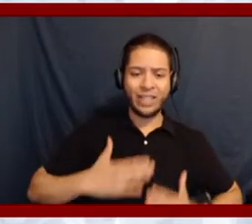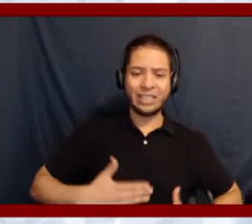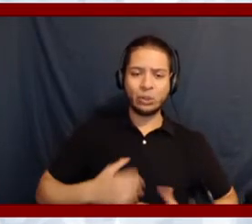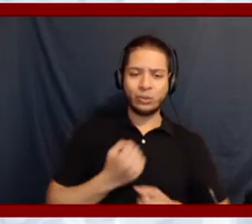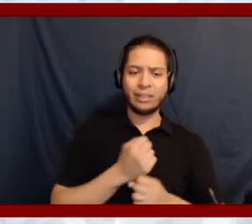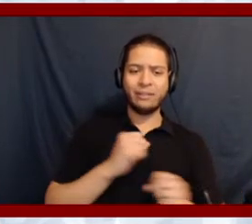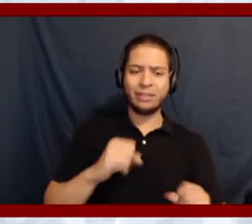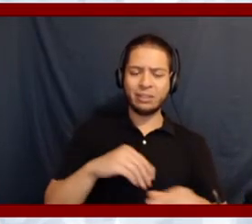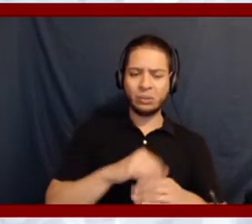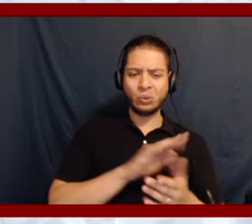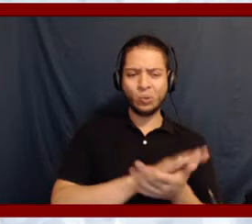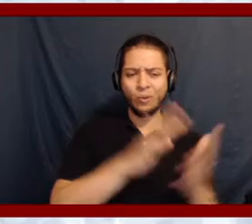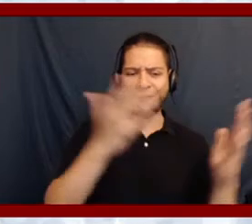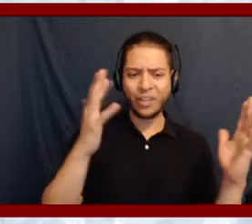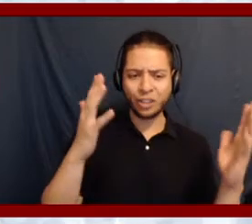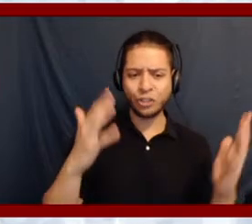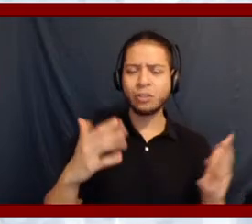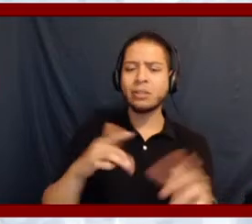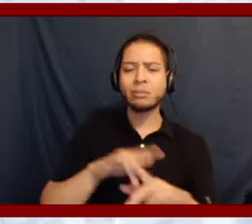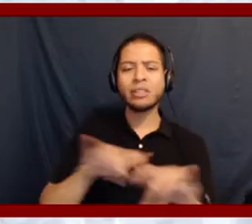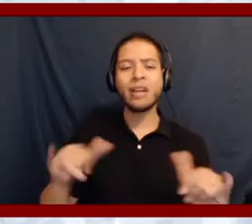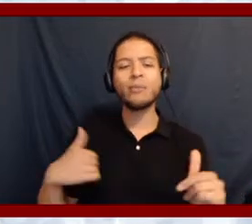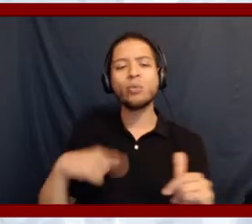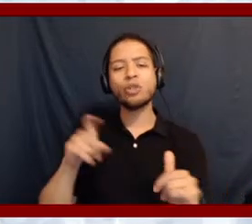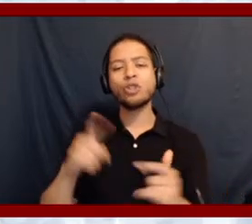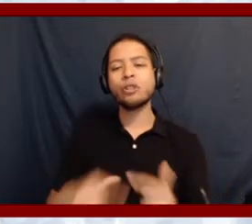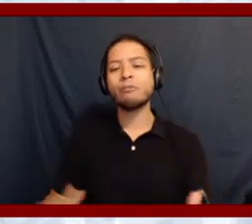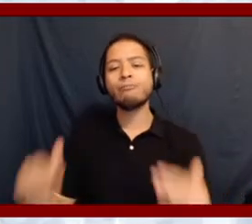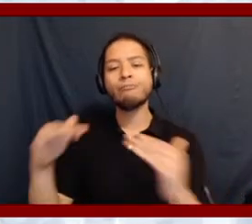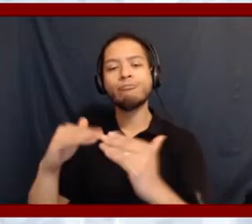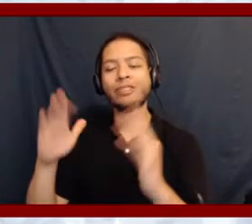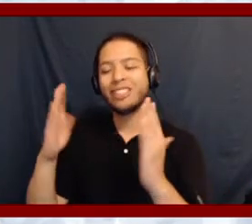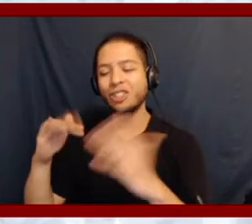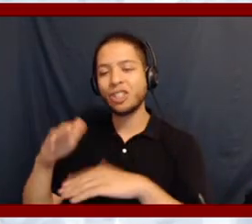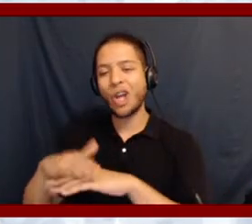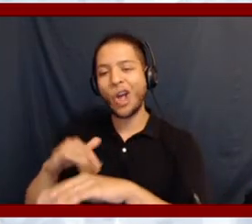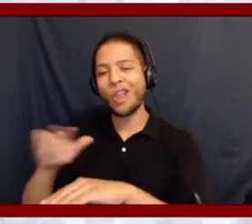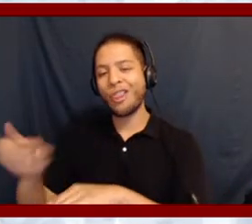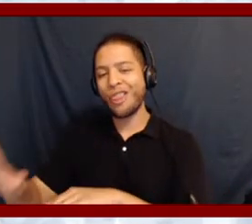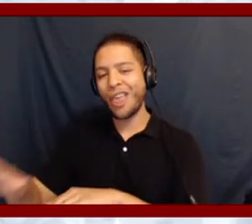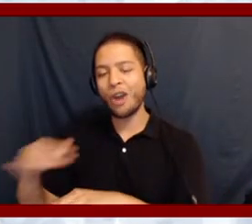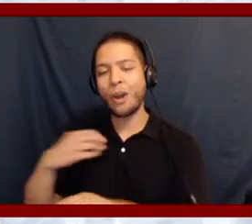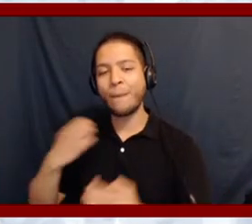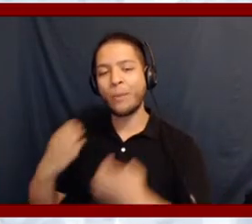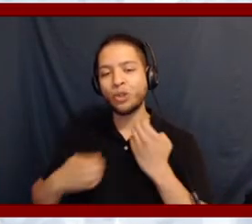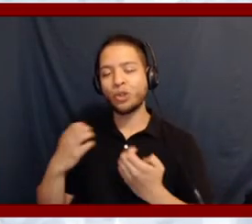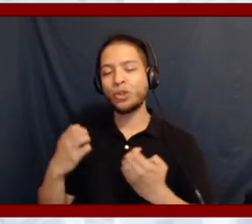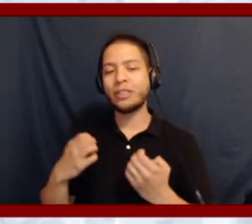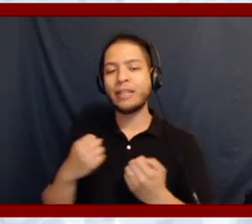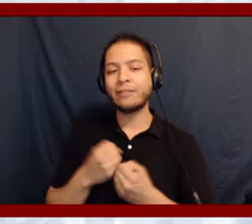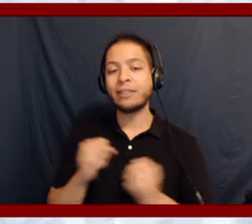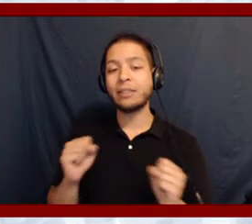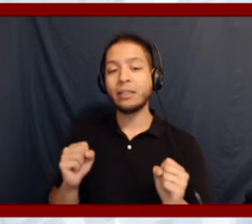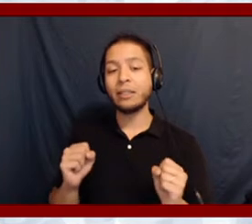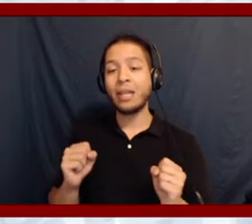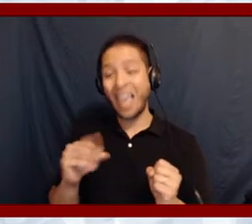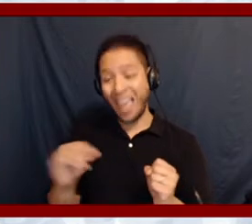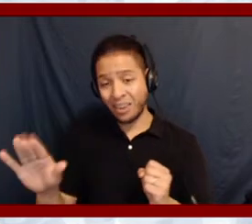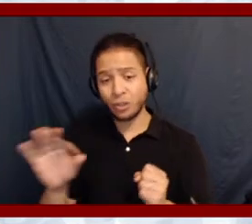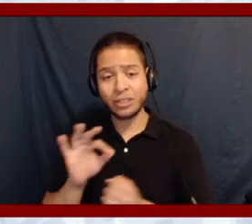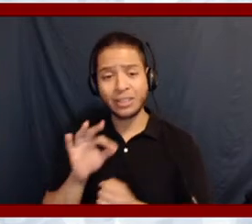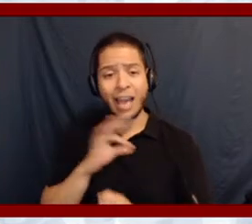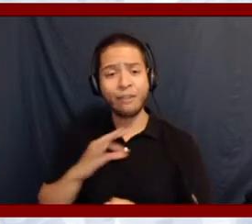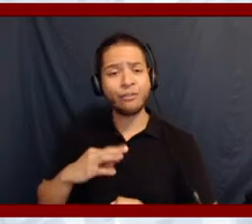safety of not only our students, but our staff. So it's critically important that as we build back better, as we reopen our schools,